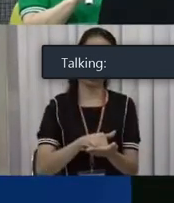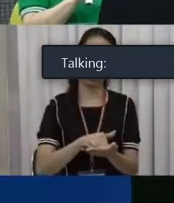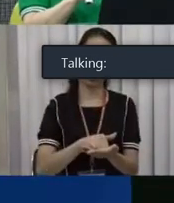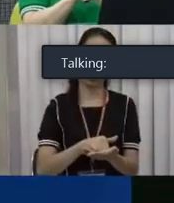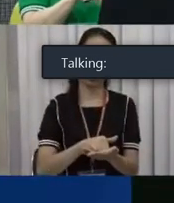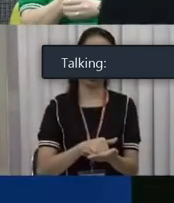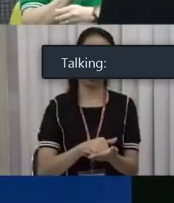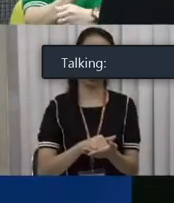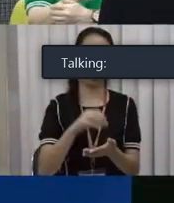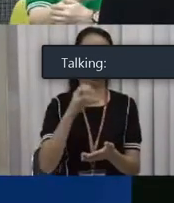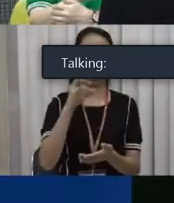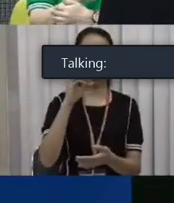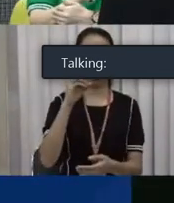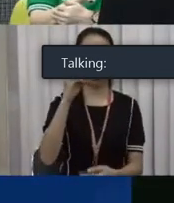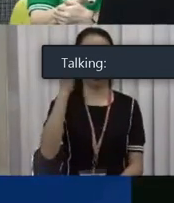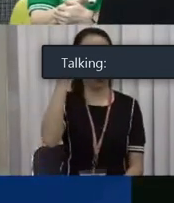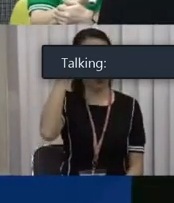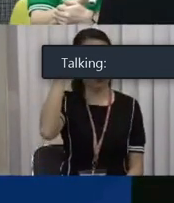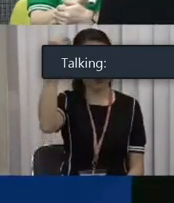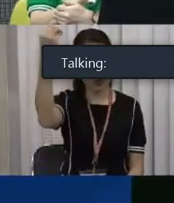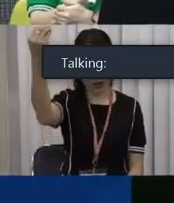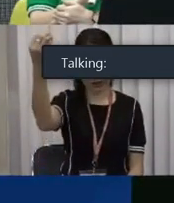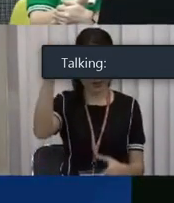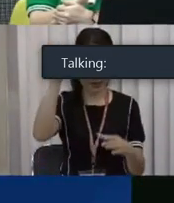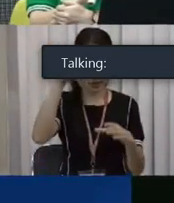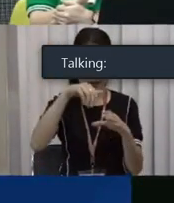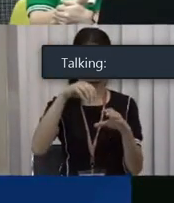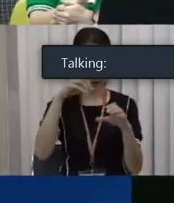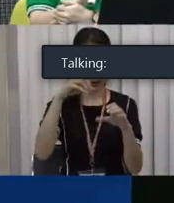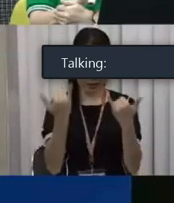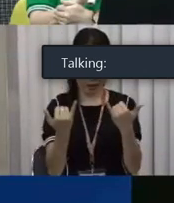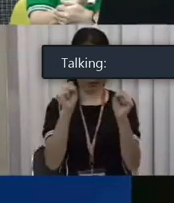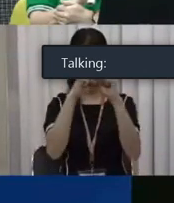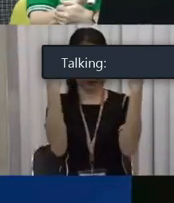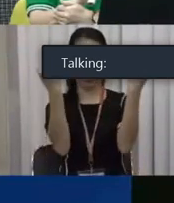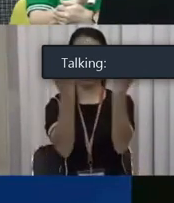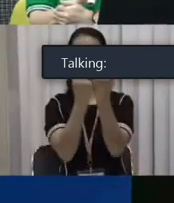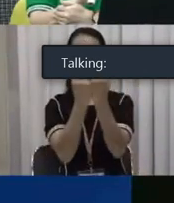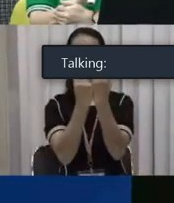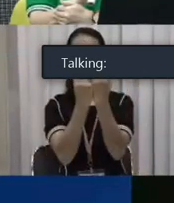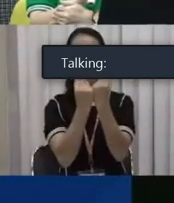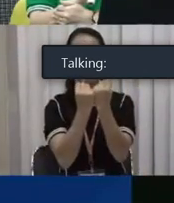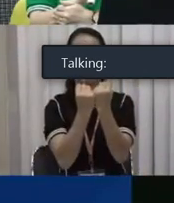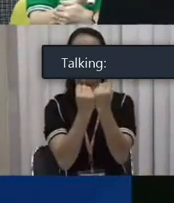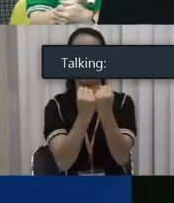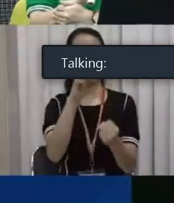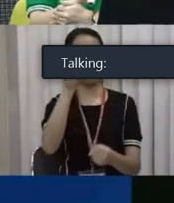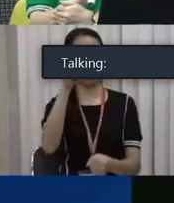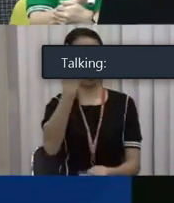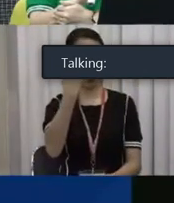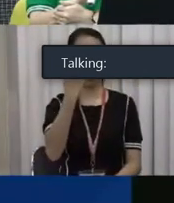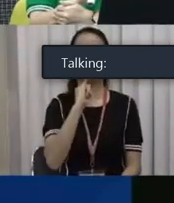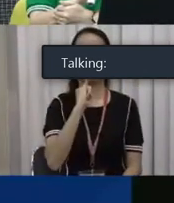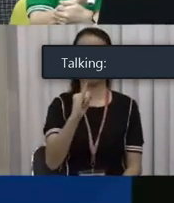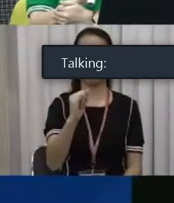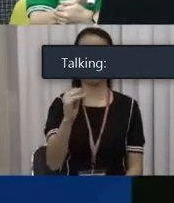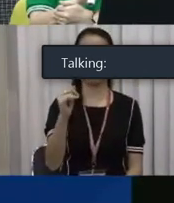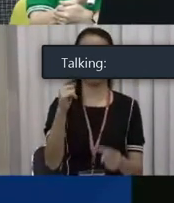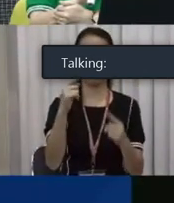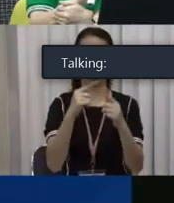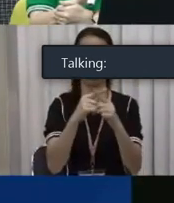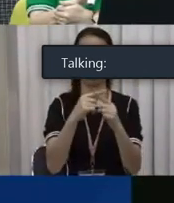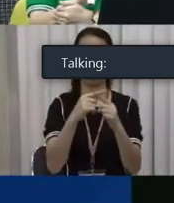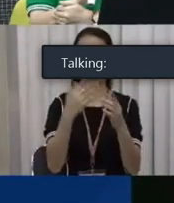What are the objectives in this seminar? Of course, number one is to know the soft and